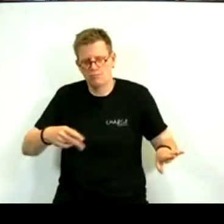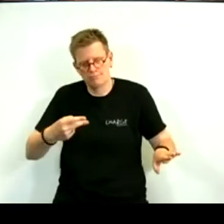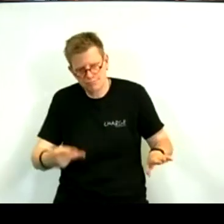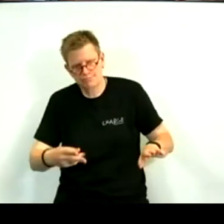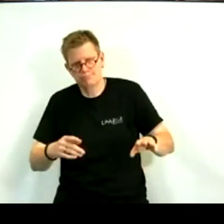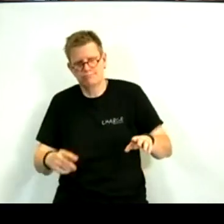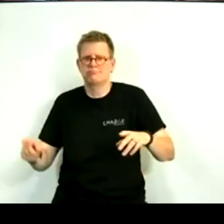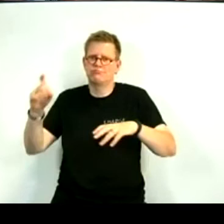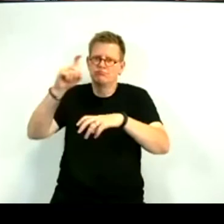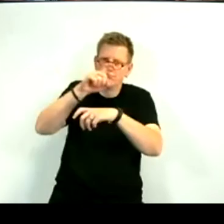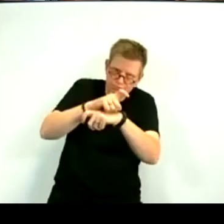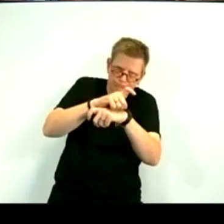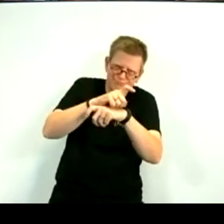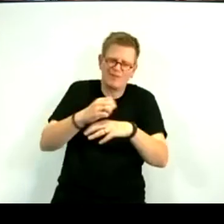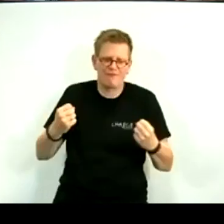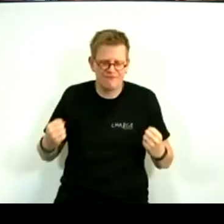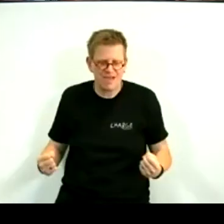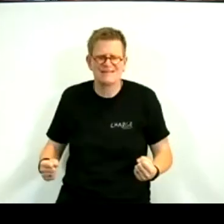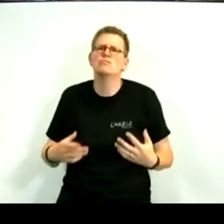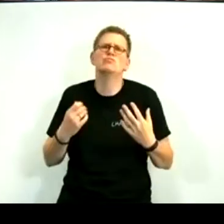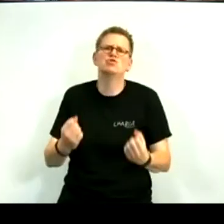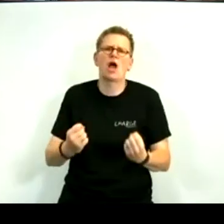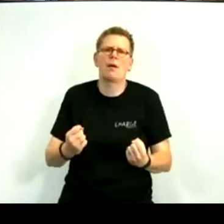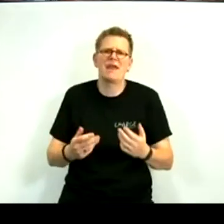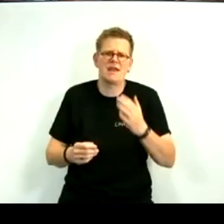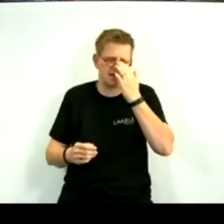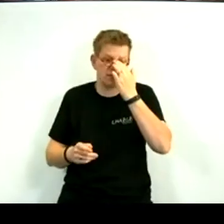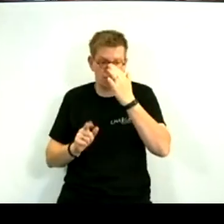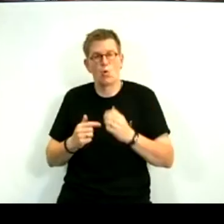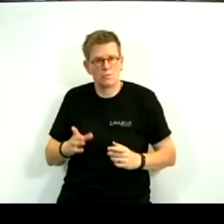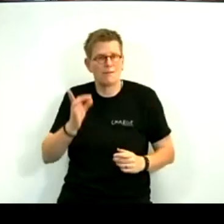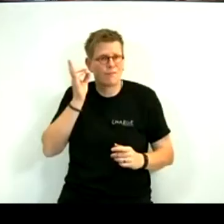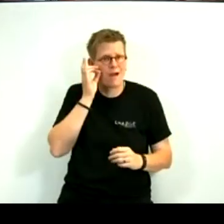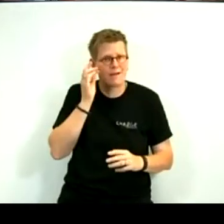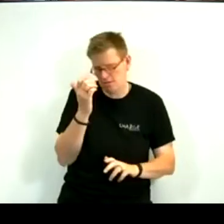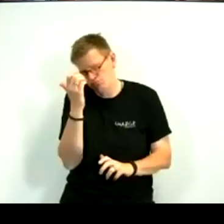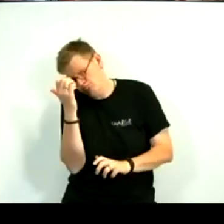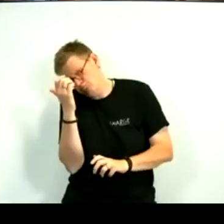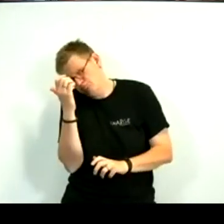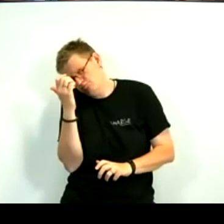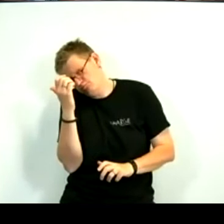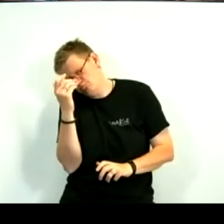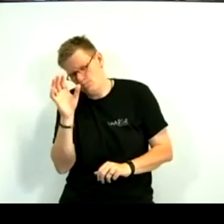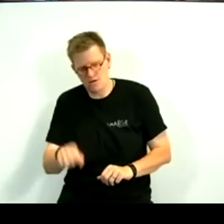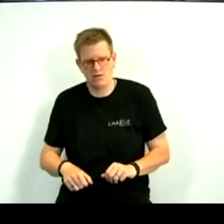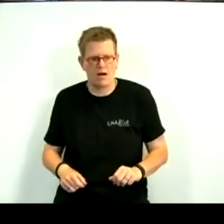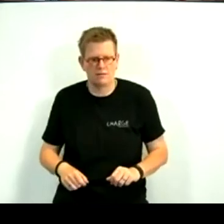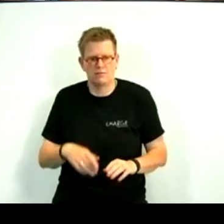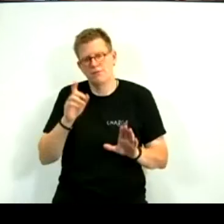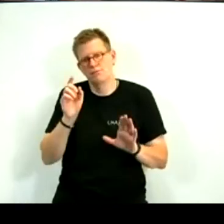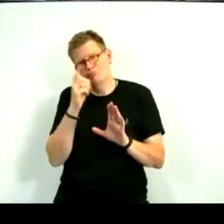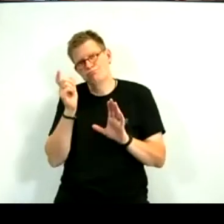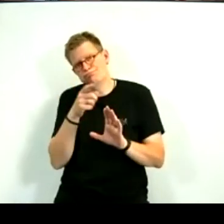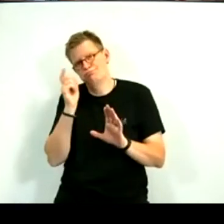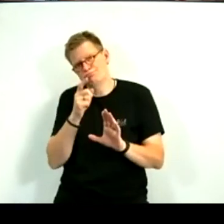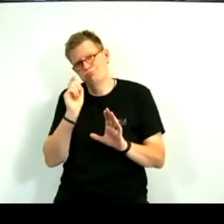he starts with great skill. He looks at the phone and he starts to scroll through her address book with